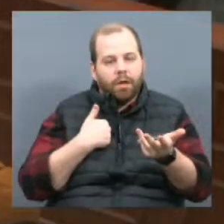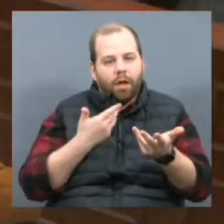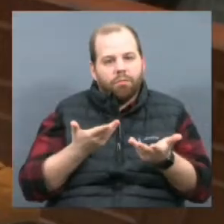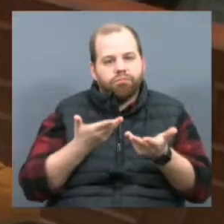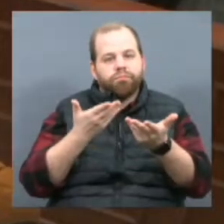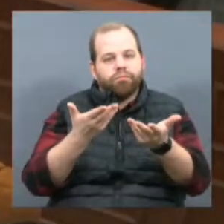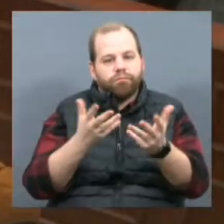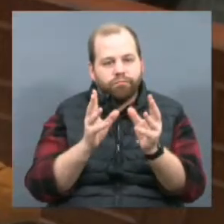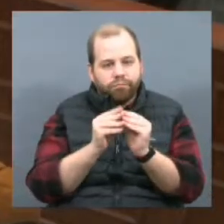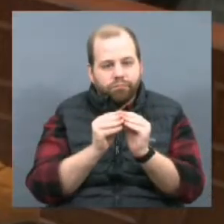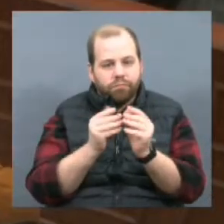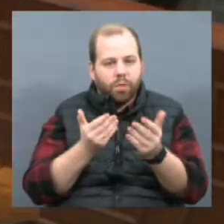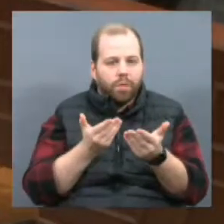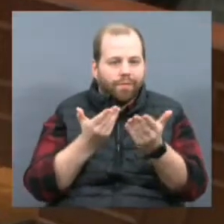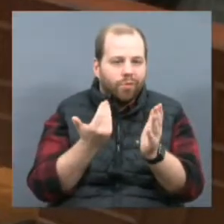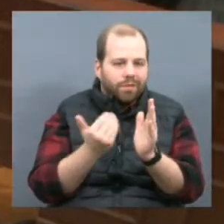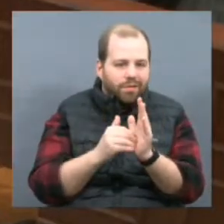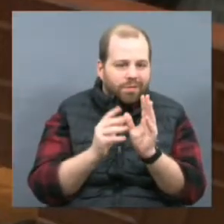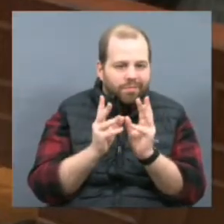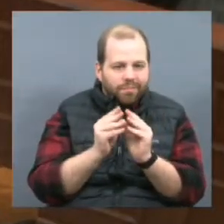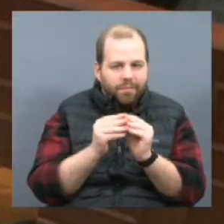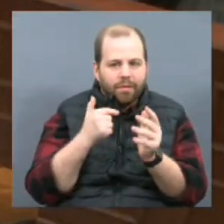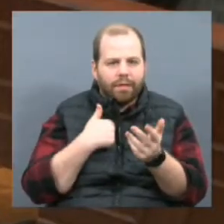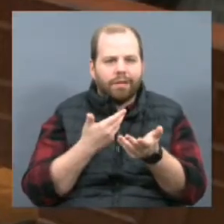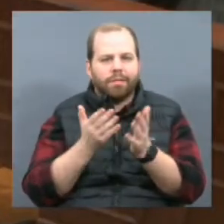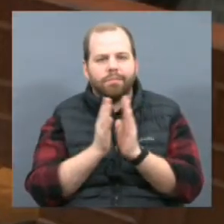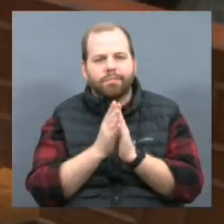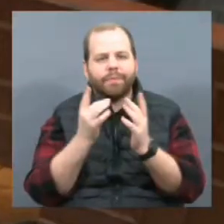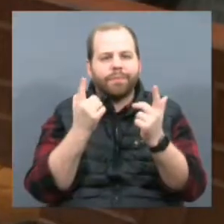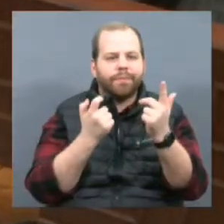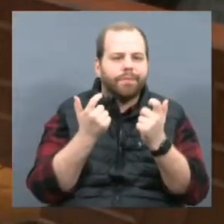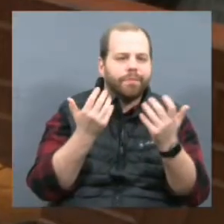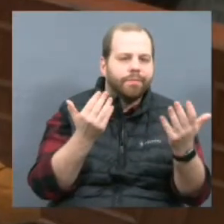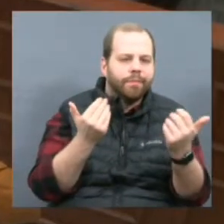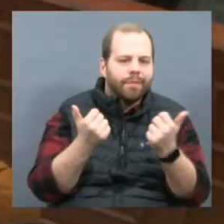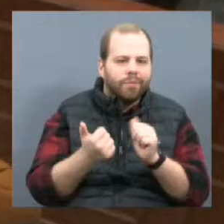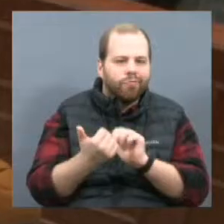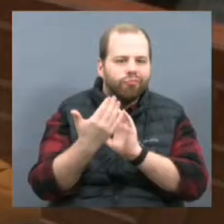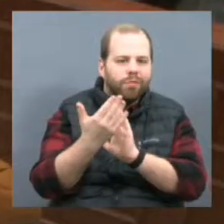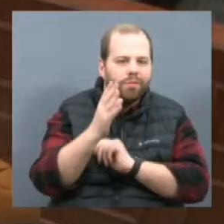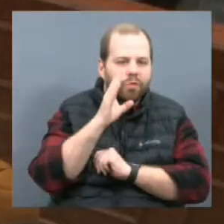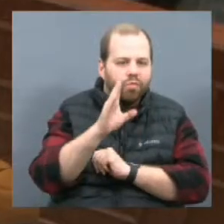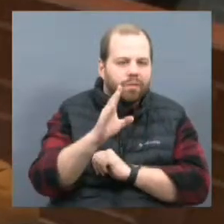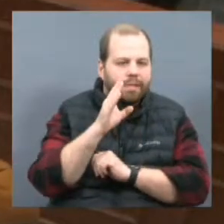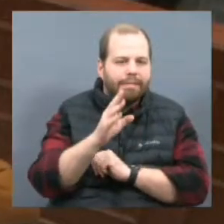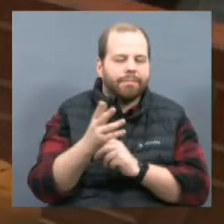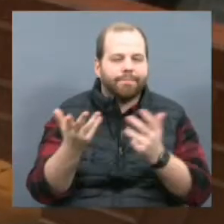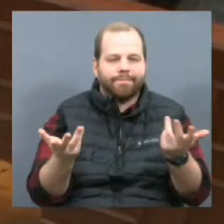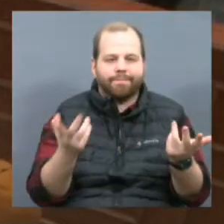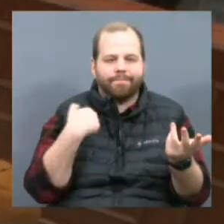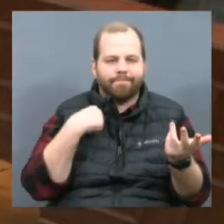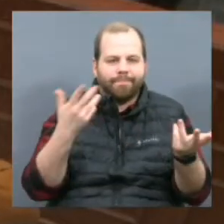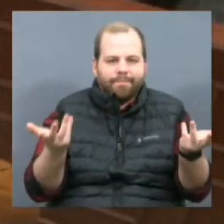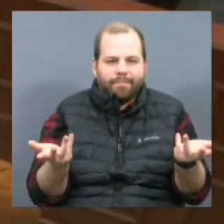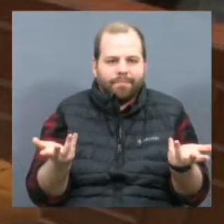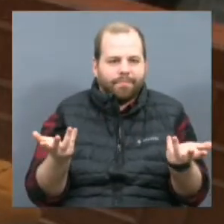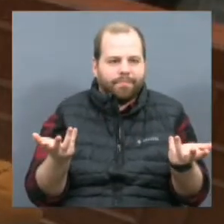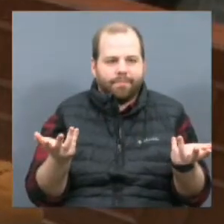meet, I offered to meet again. I've asked, were there any other questions that we needed to address directly? I